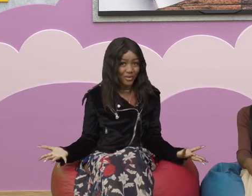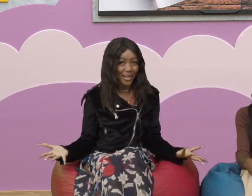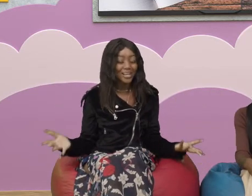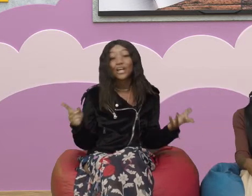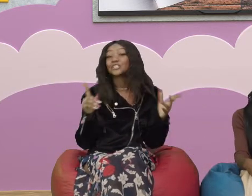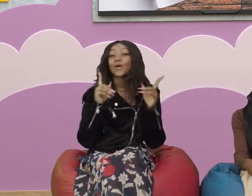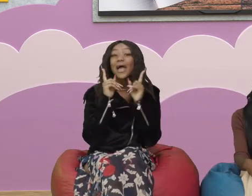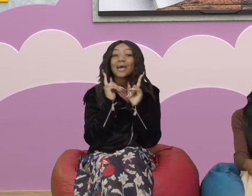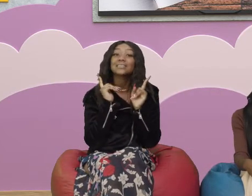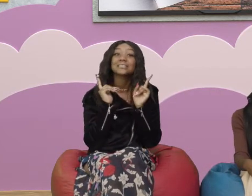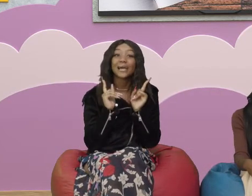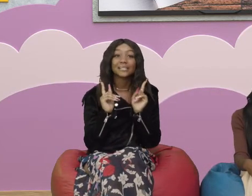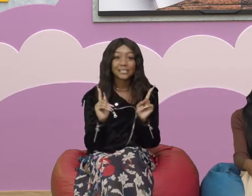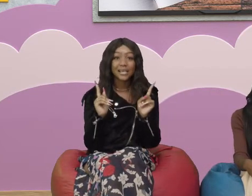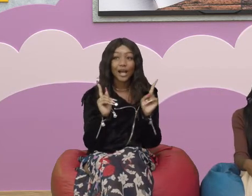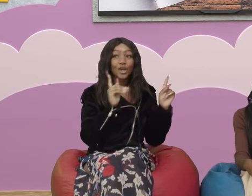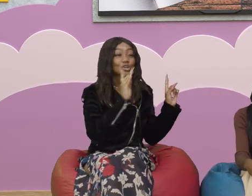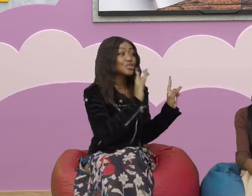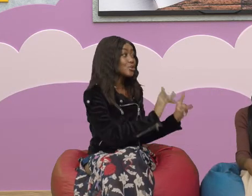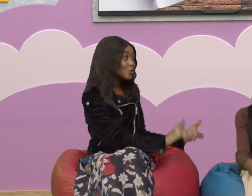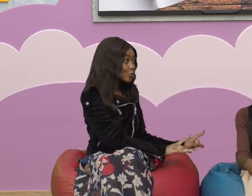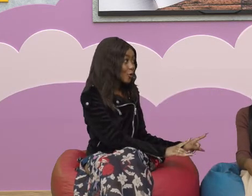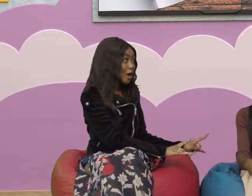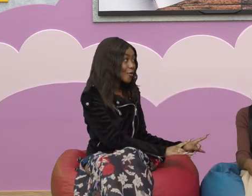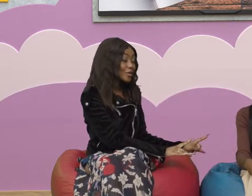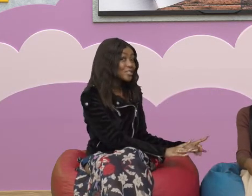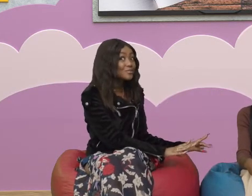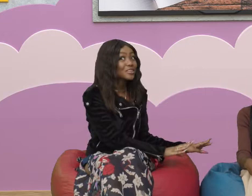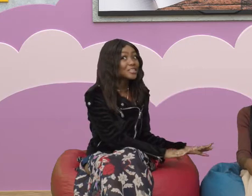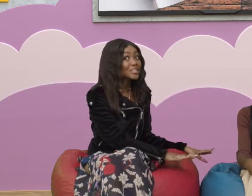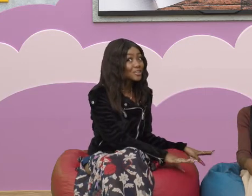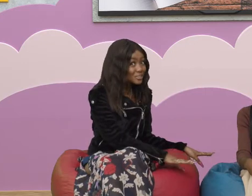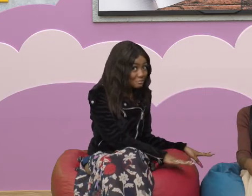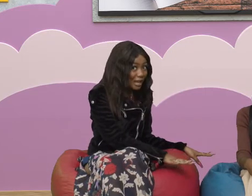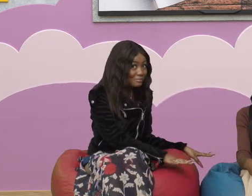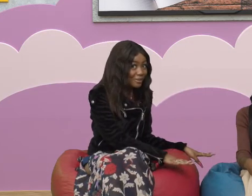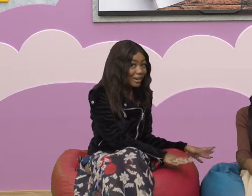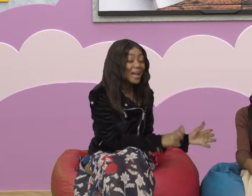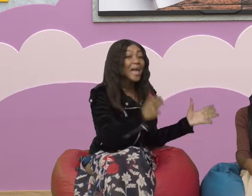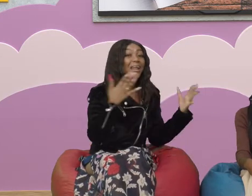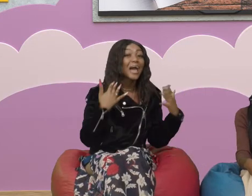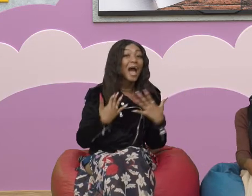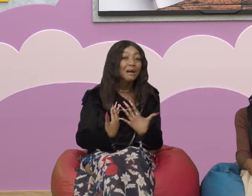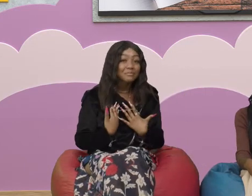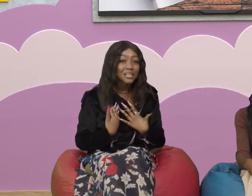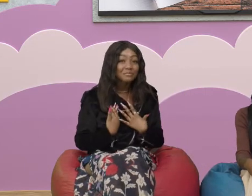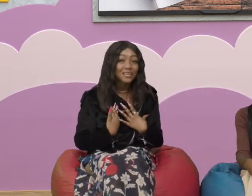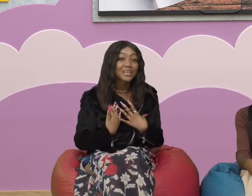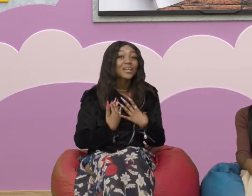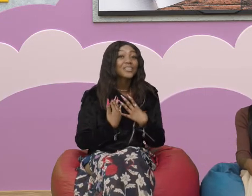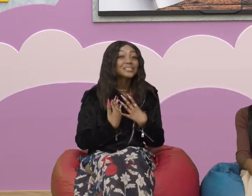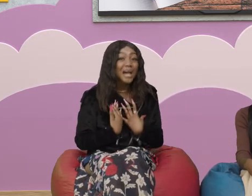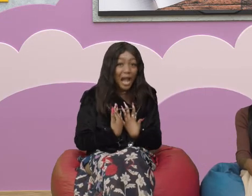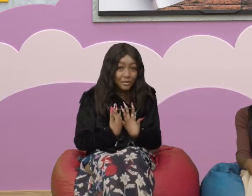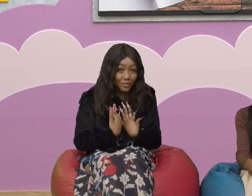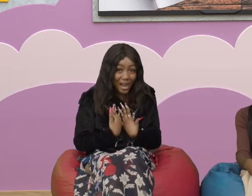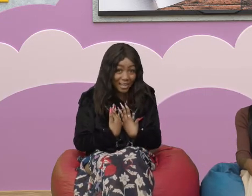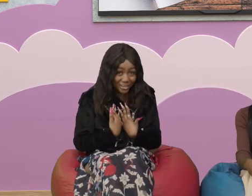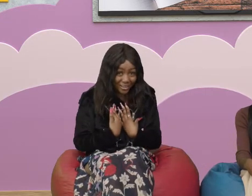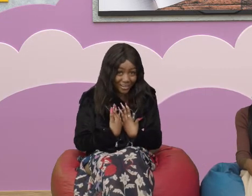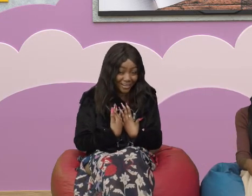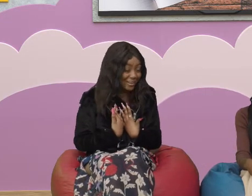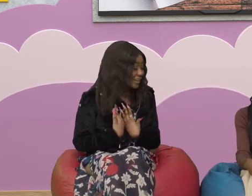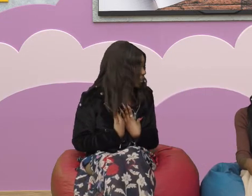right? So I had this idea. You are going to be the newspaper, and I'm going to be the